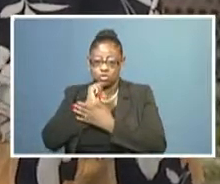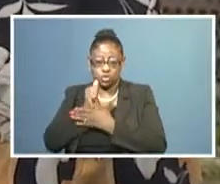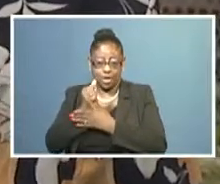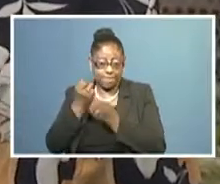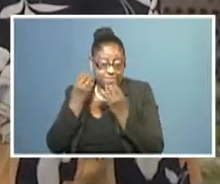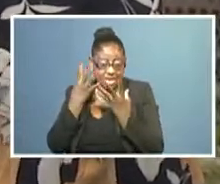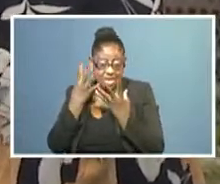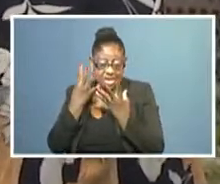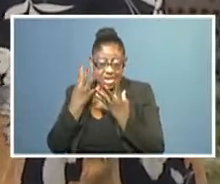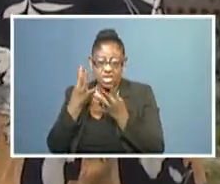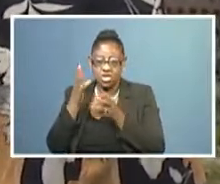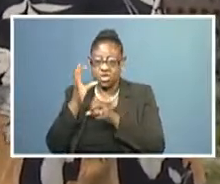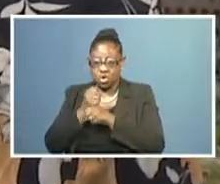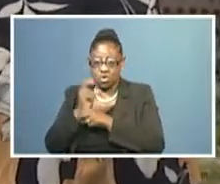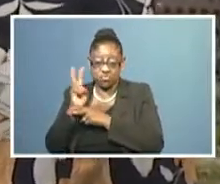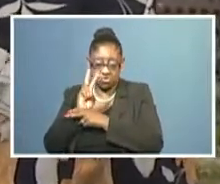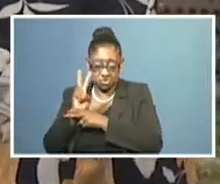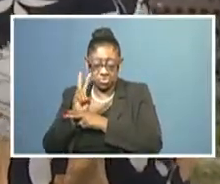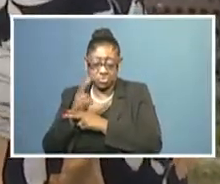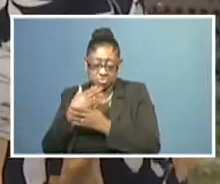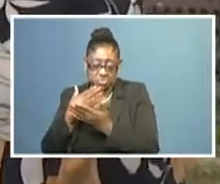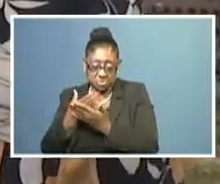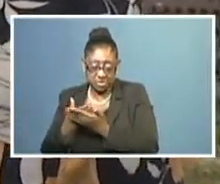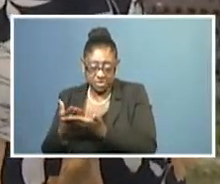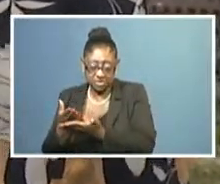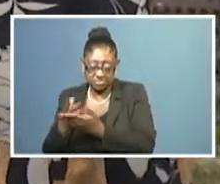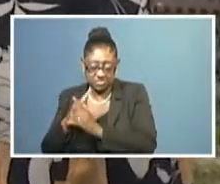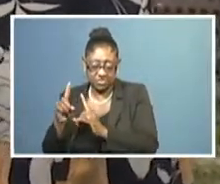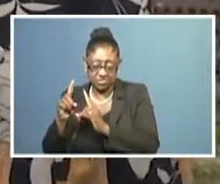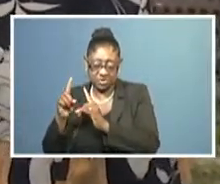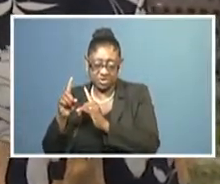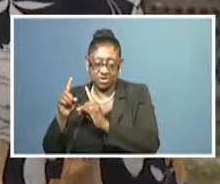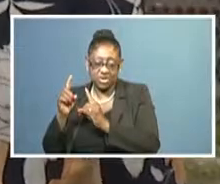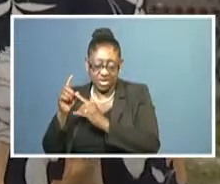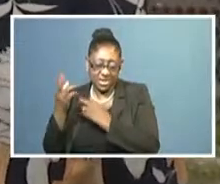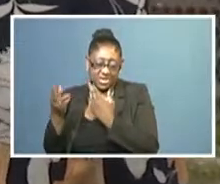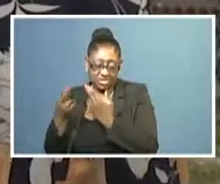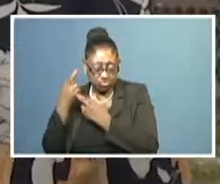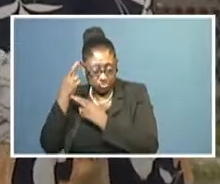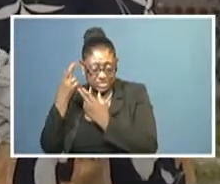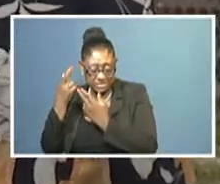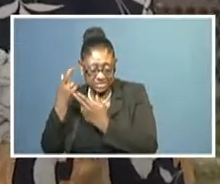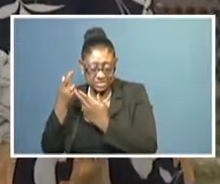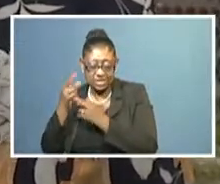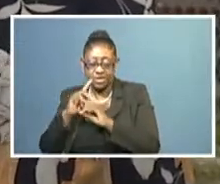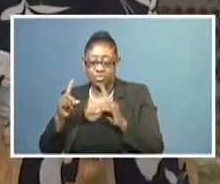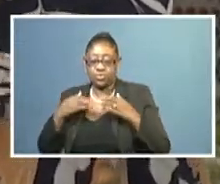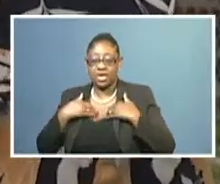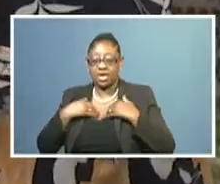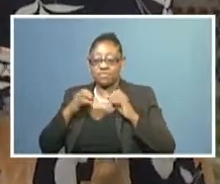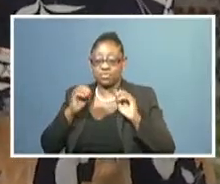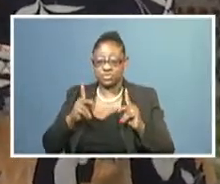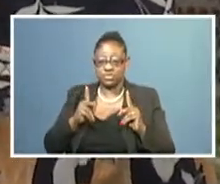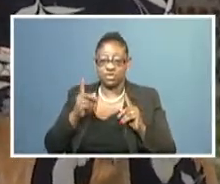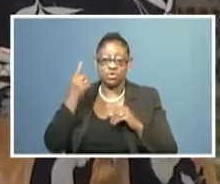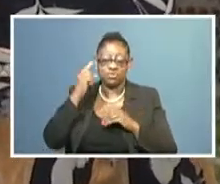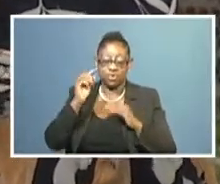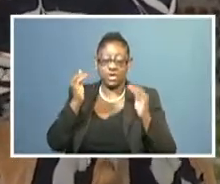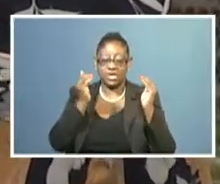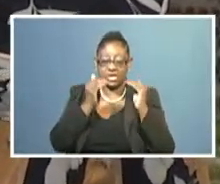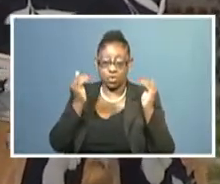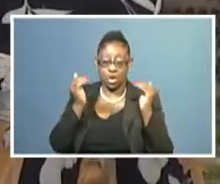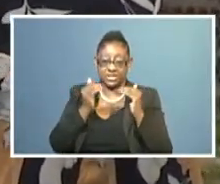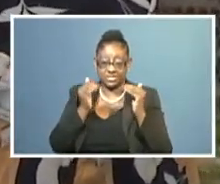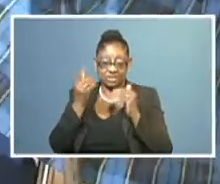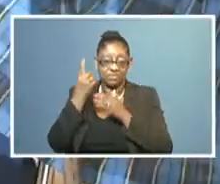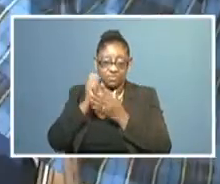have benefited from the virtual platform for various reasons, and we are appreciative of opportunities for equity and